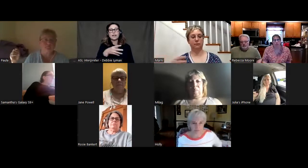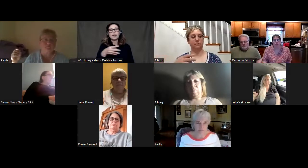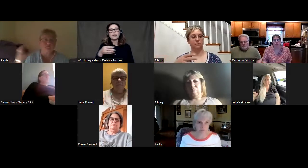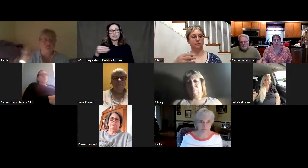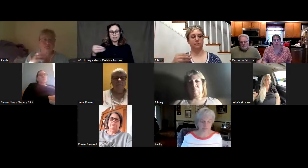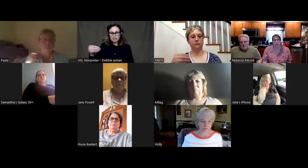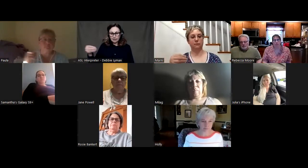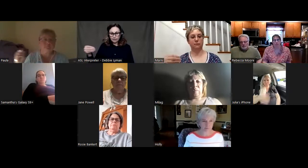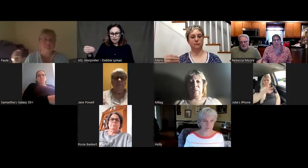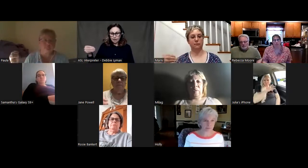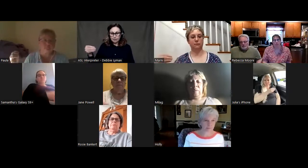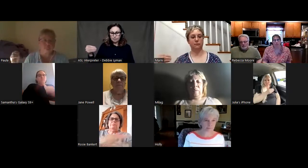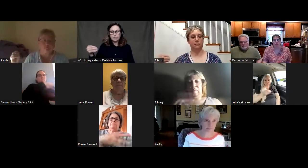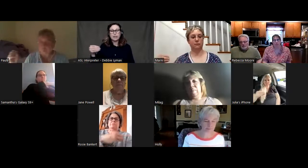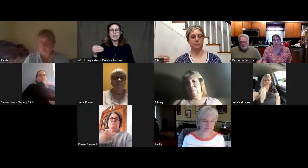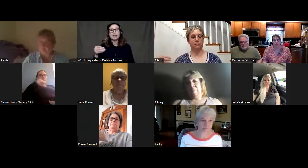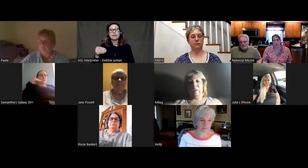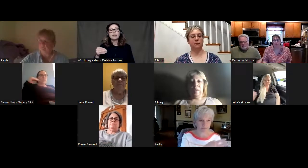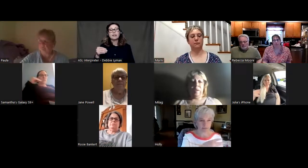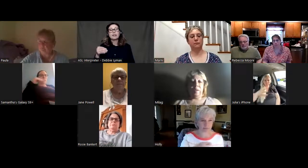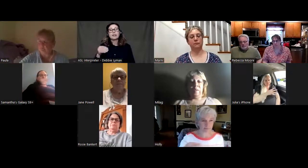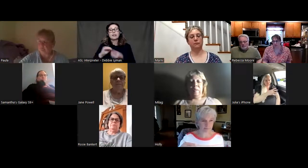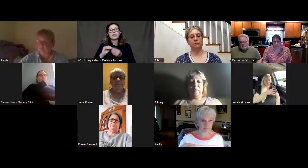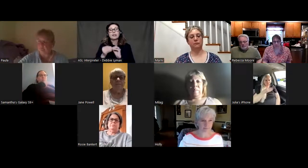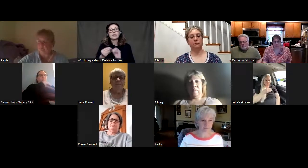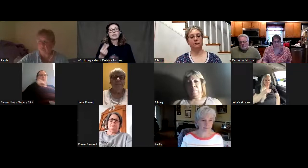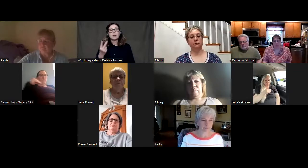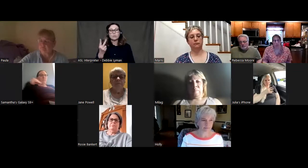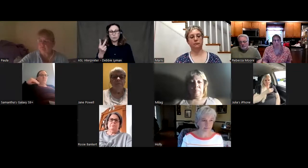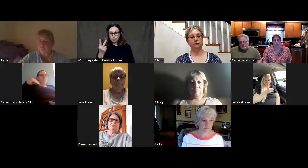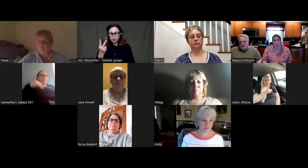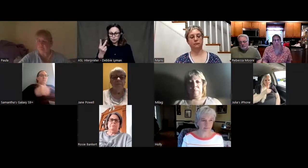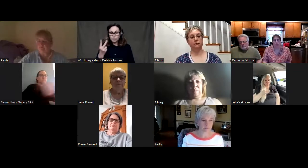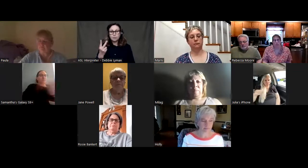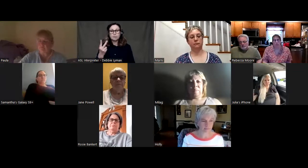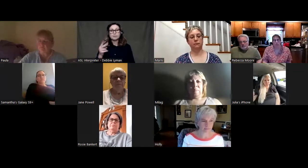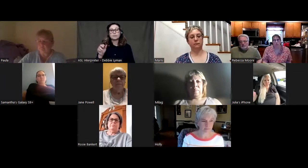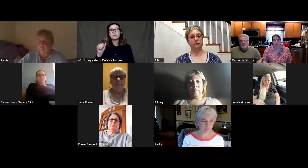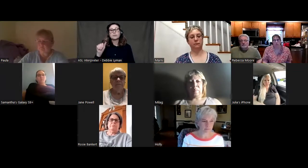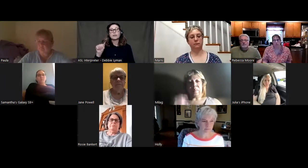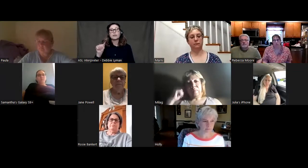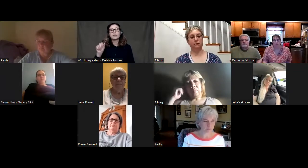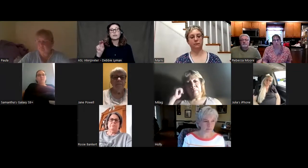string. That's the sign for and. Okay. Number 2.